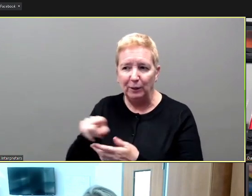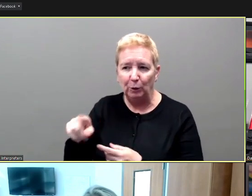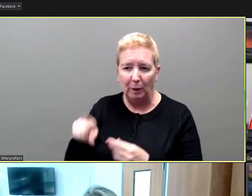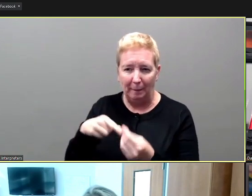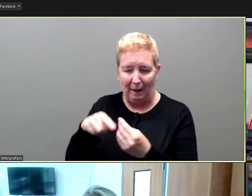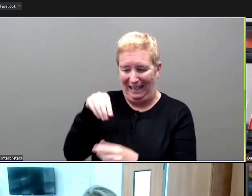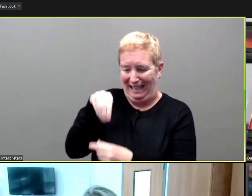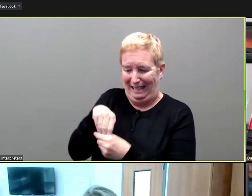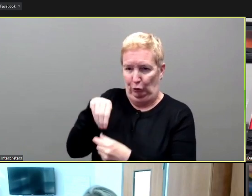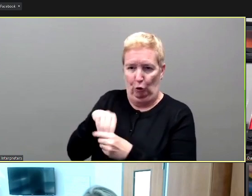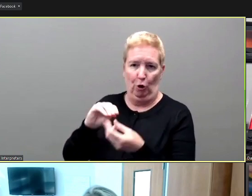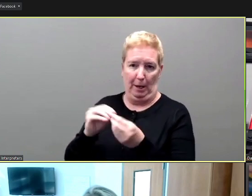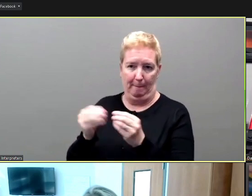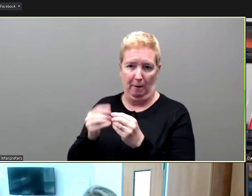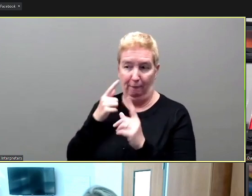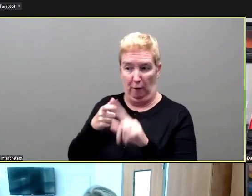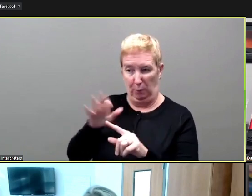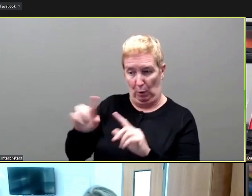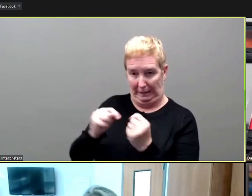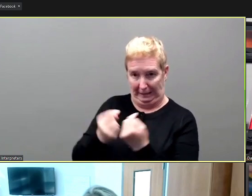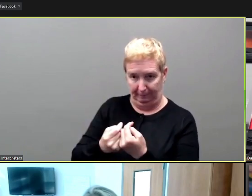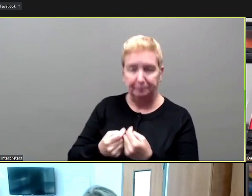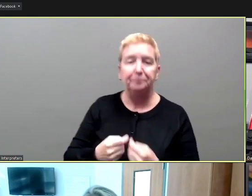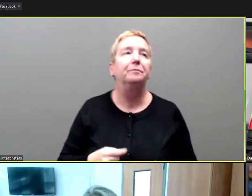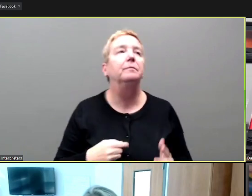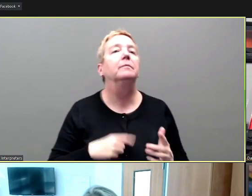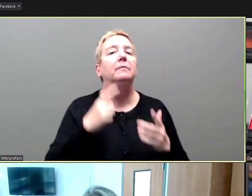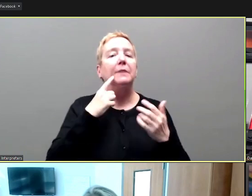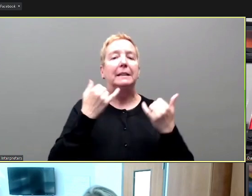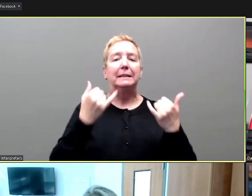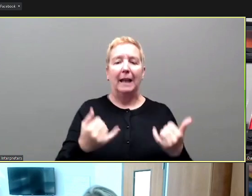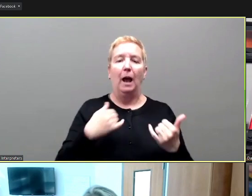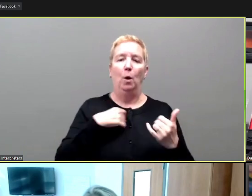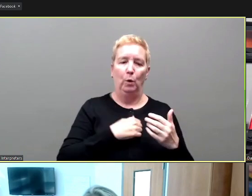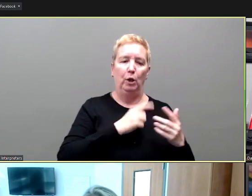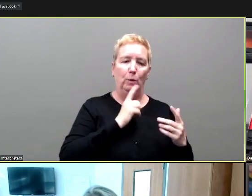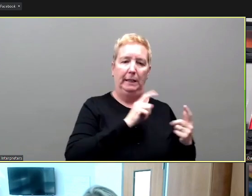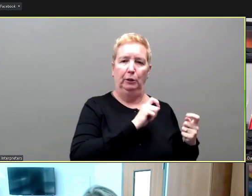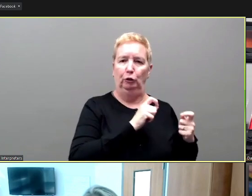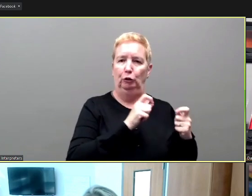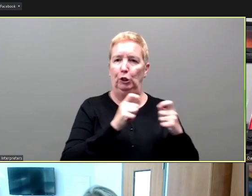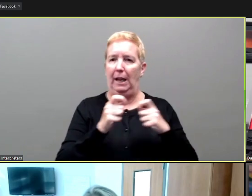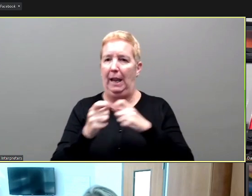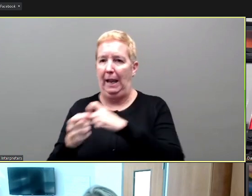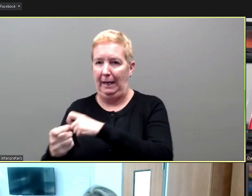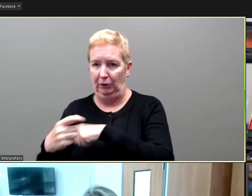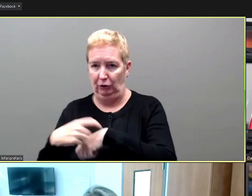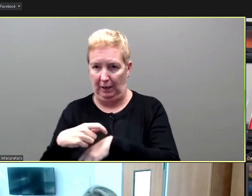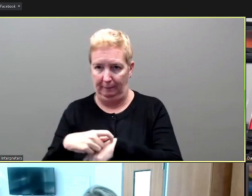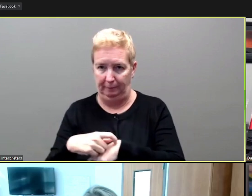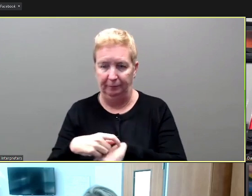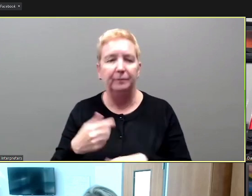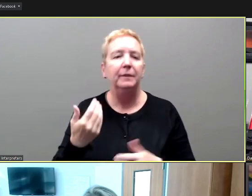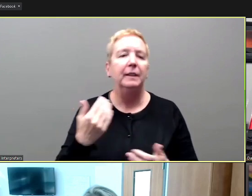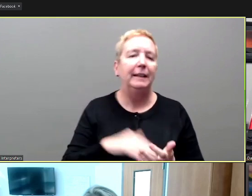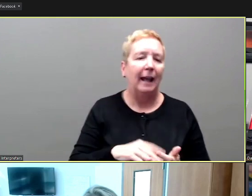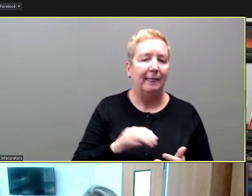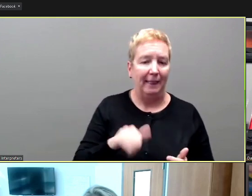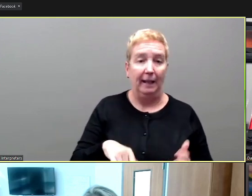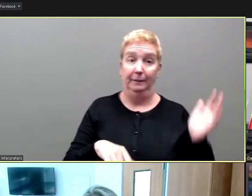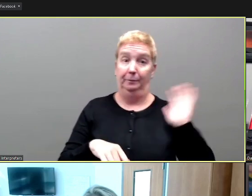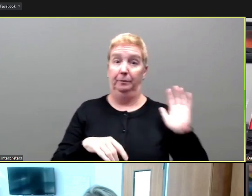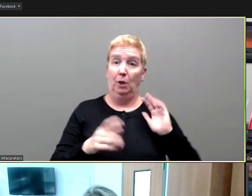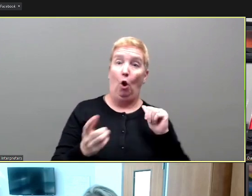we're in a transition, like we've been talking about for the past couple months, between the original shot and just getting more and more of